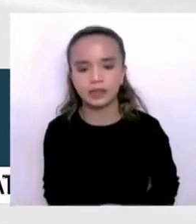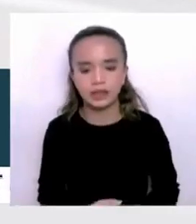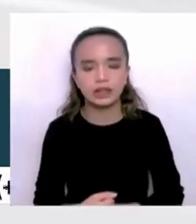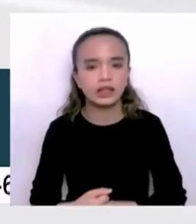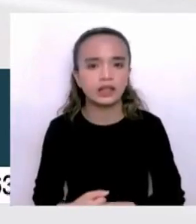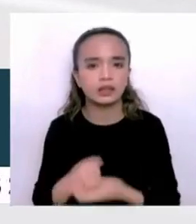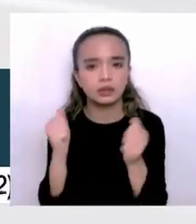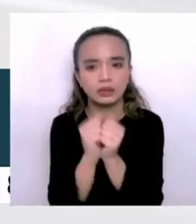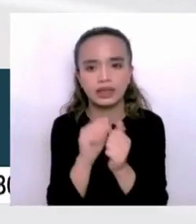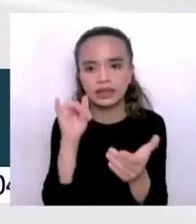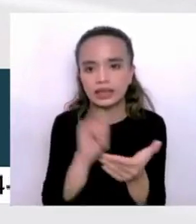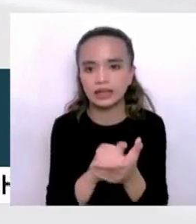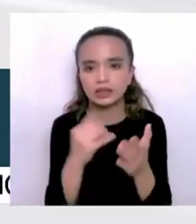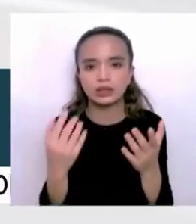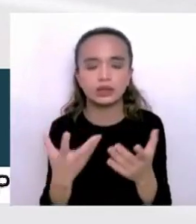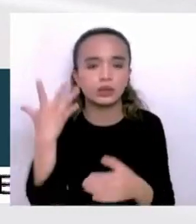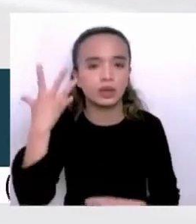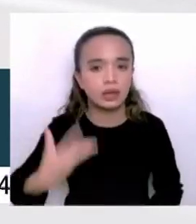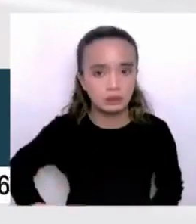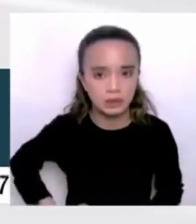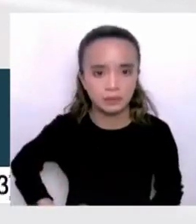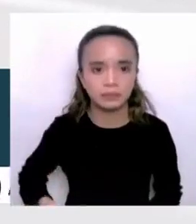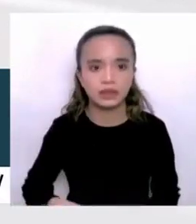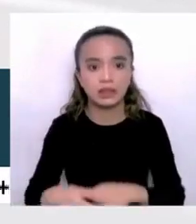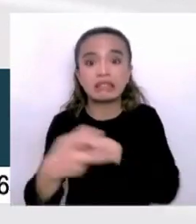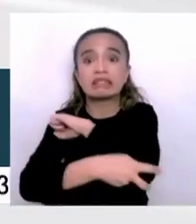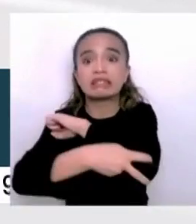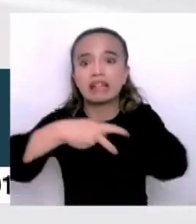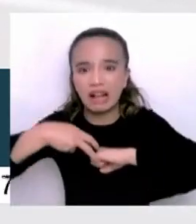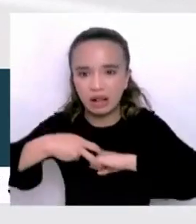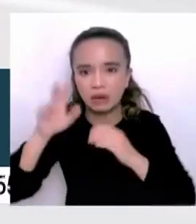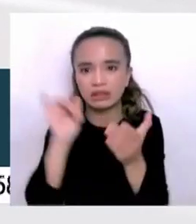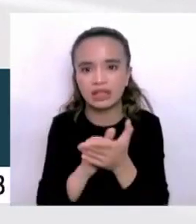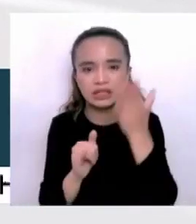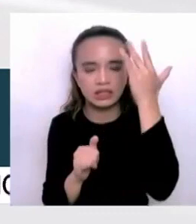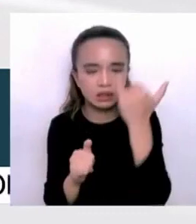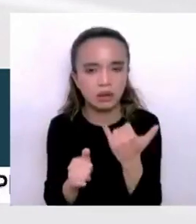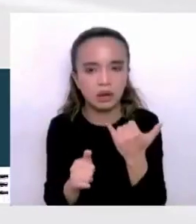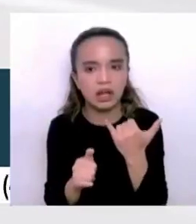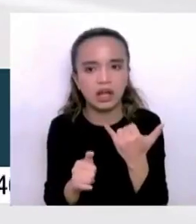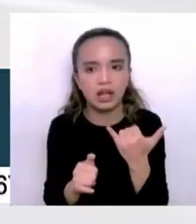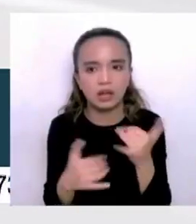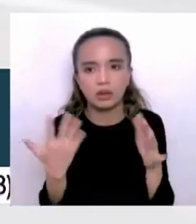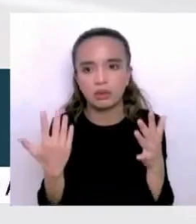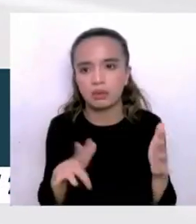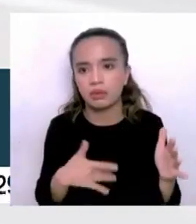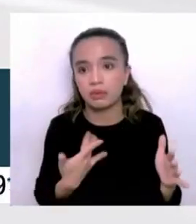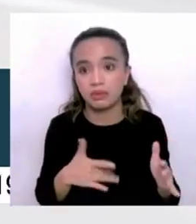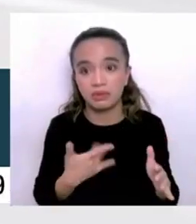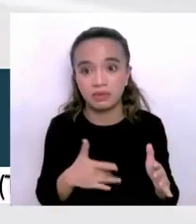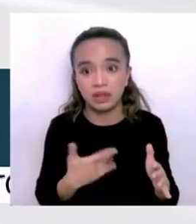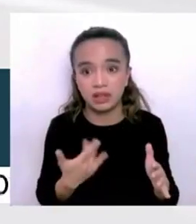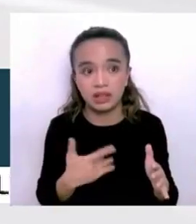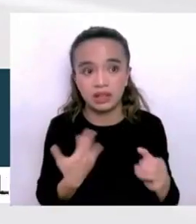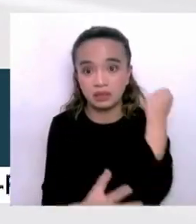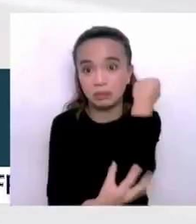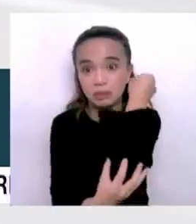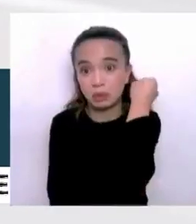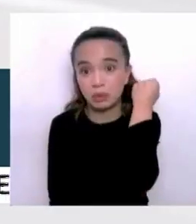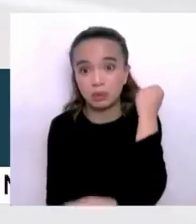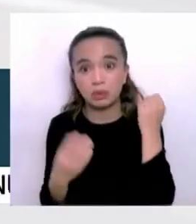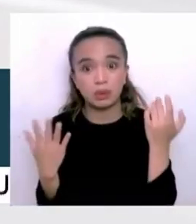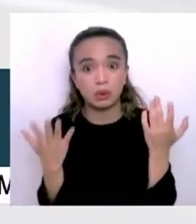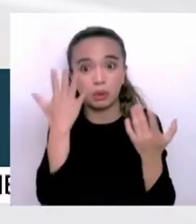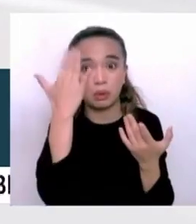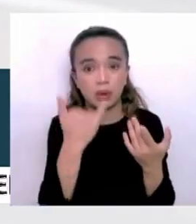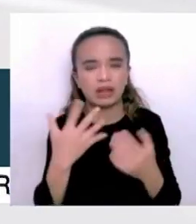with the kind of corruption in the Philippines, ninakaw, kaya nga wala nararamdaman ng ating mga mahihirap because of too